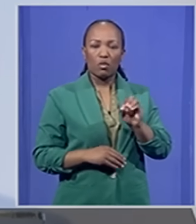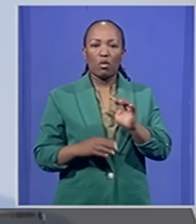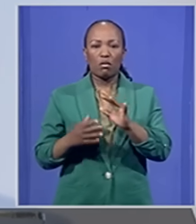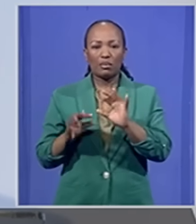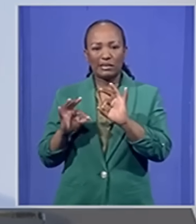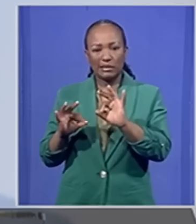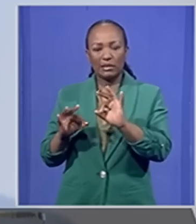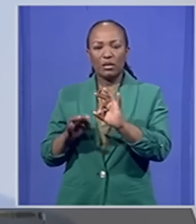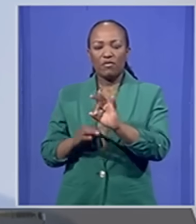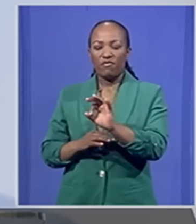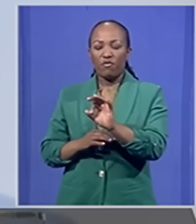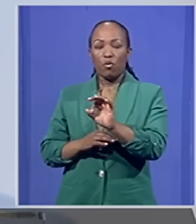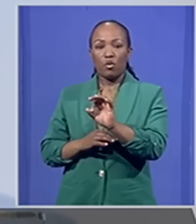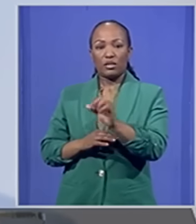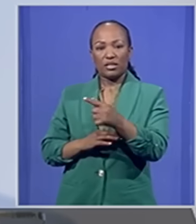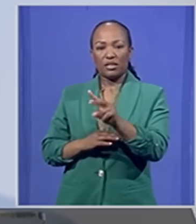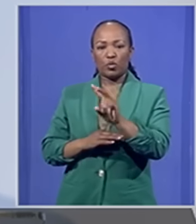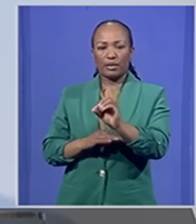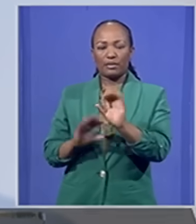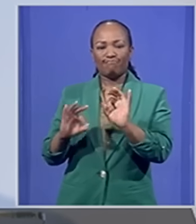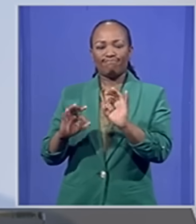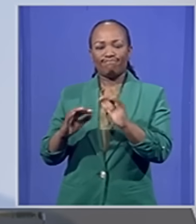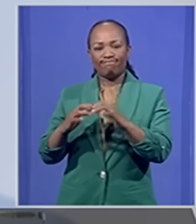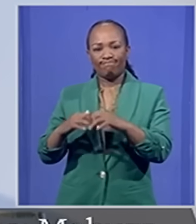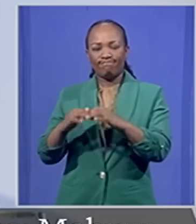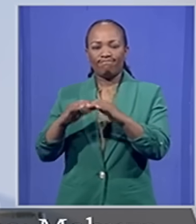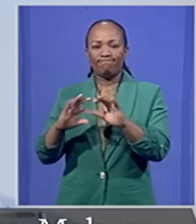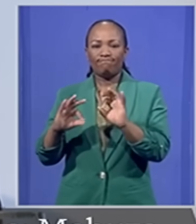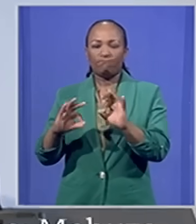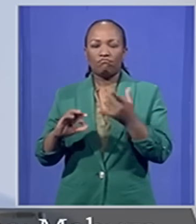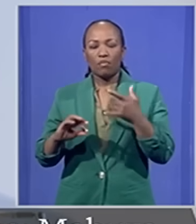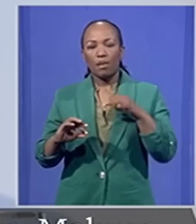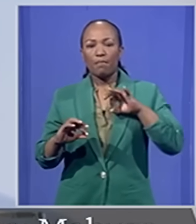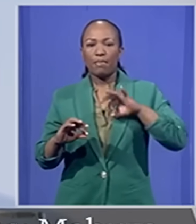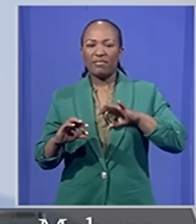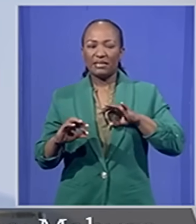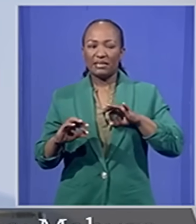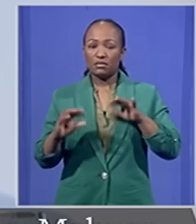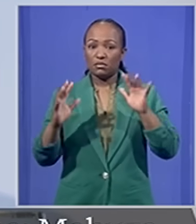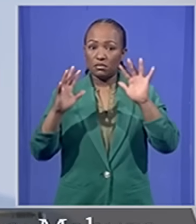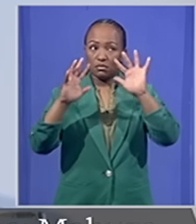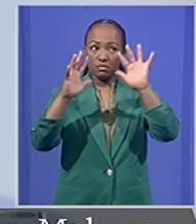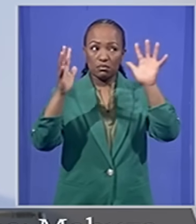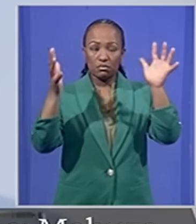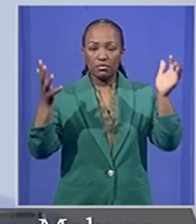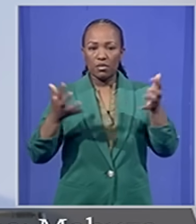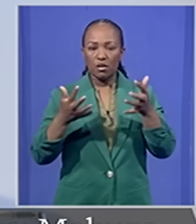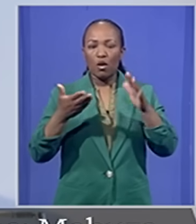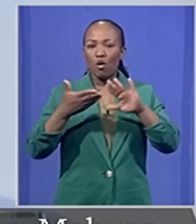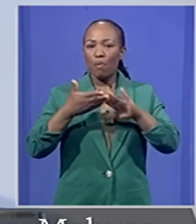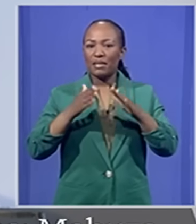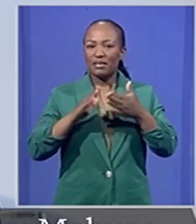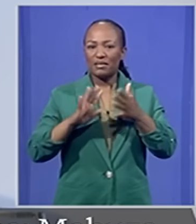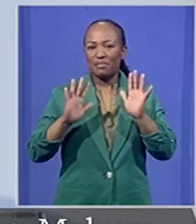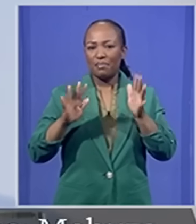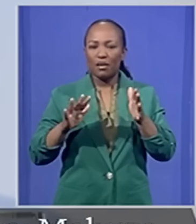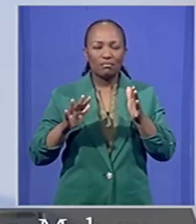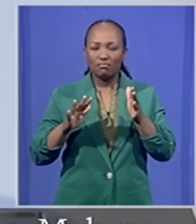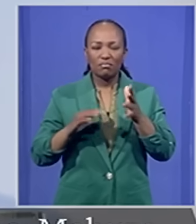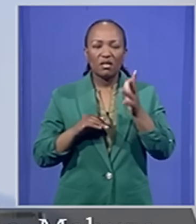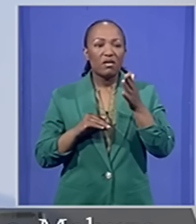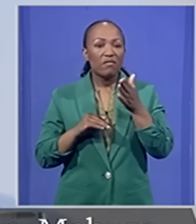Africa's reindustrialization in a way that benefits not only the global community but also future generations on the African